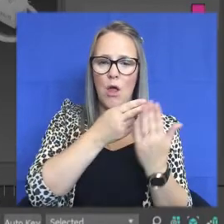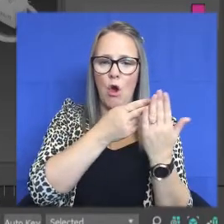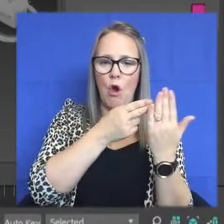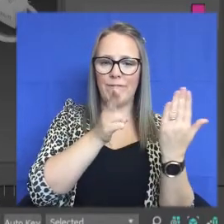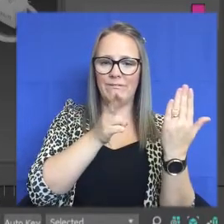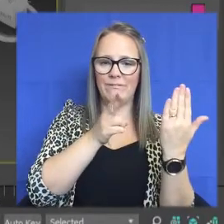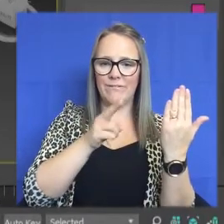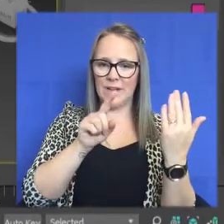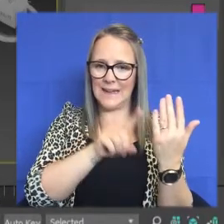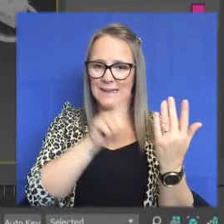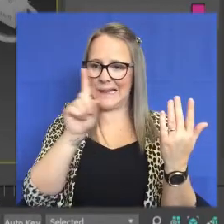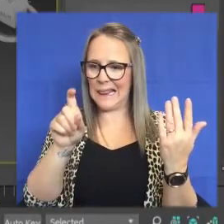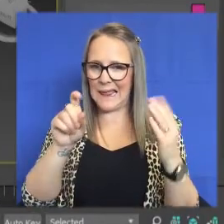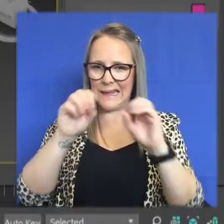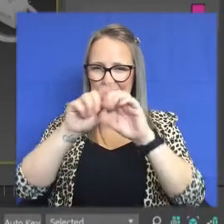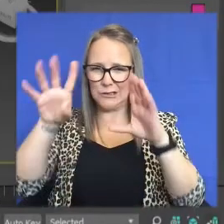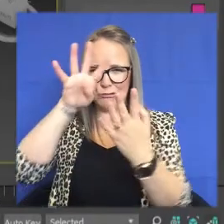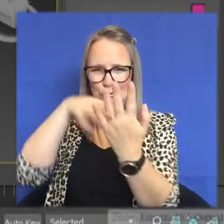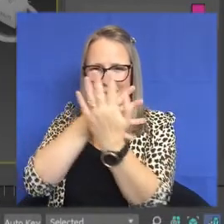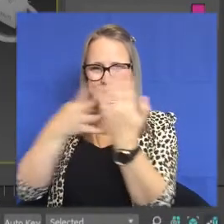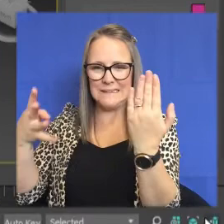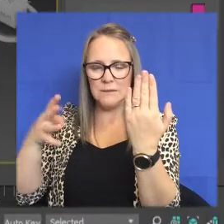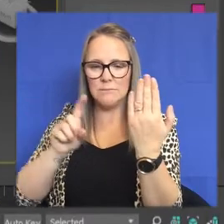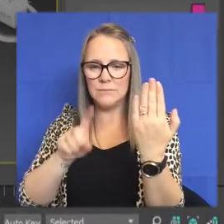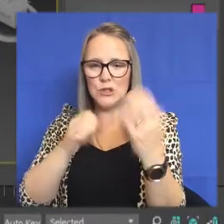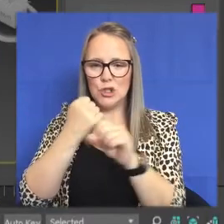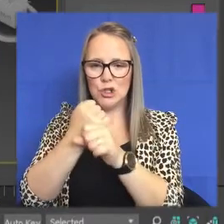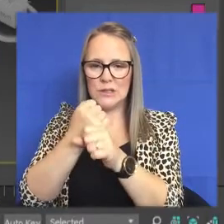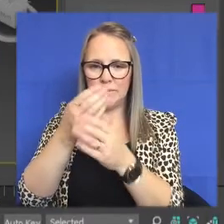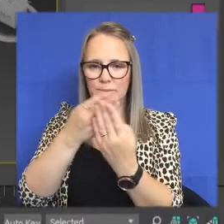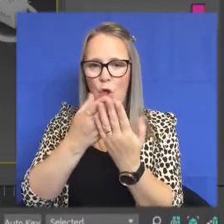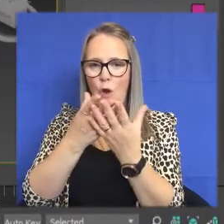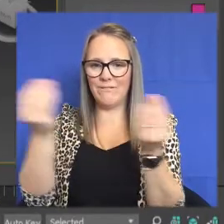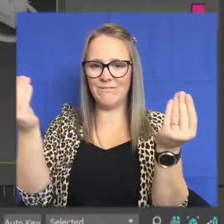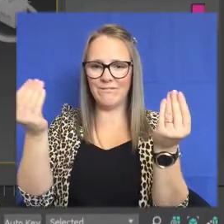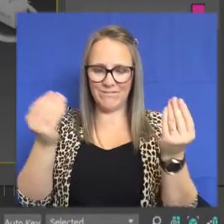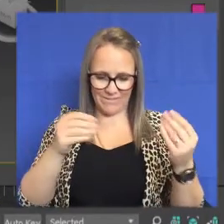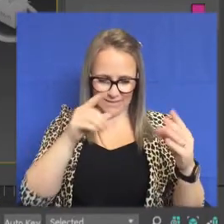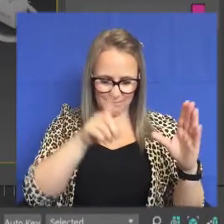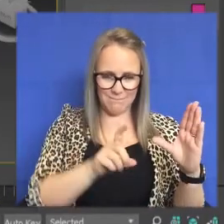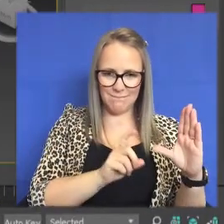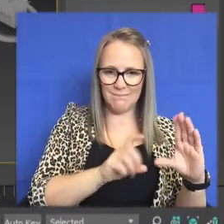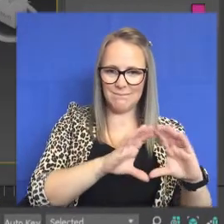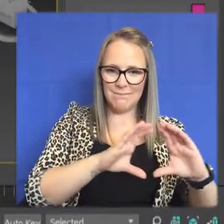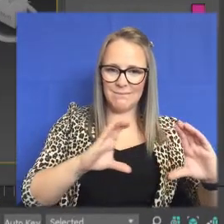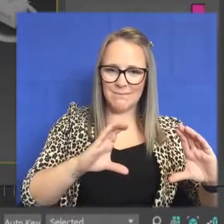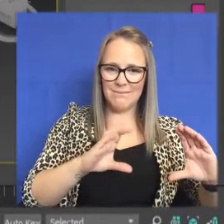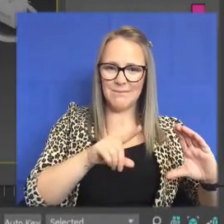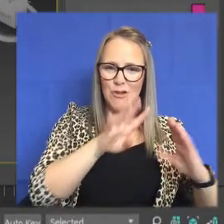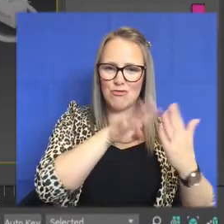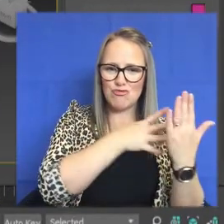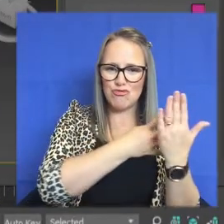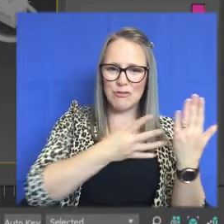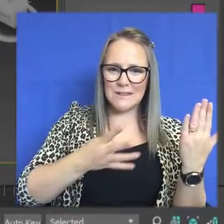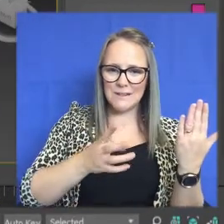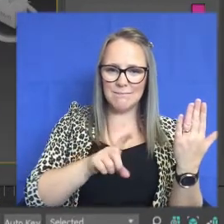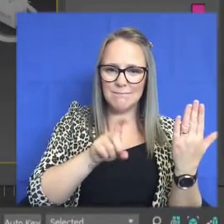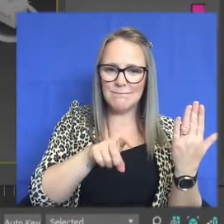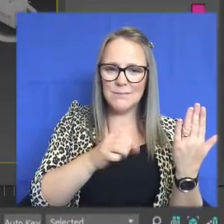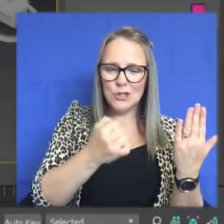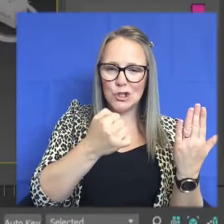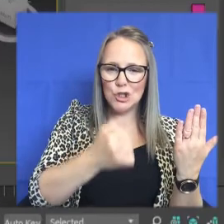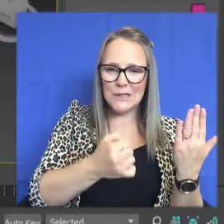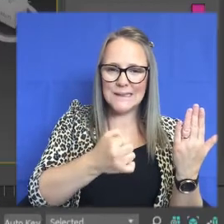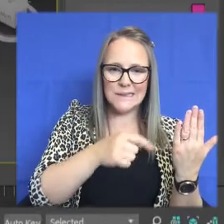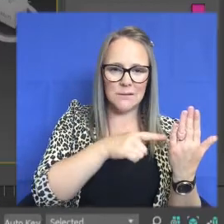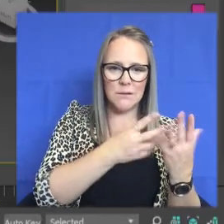and it will allow you to get rid of the grid if you find that difficult to see for whatever reason. I like to work in one